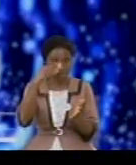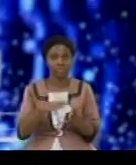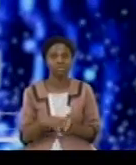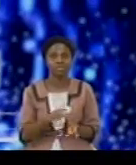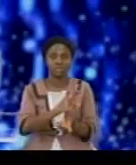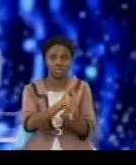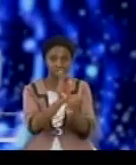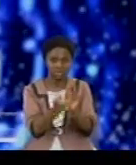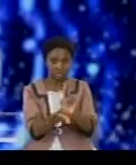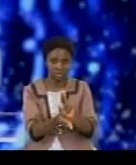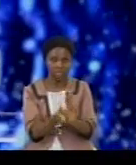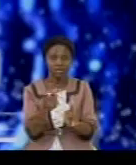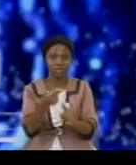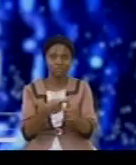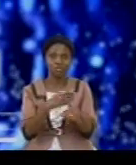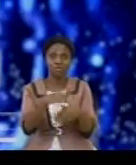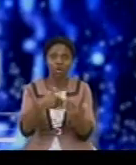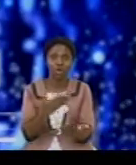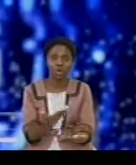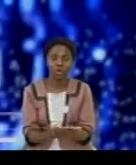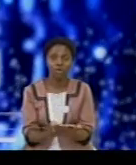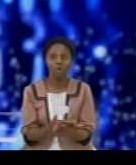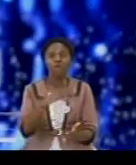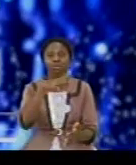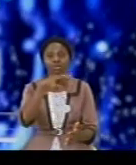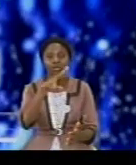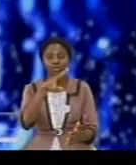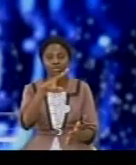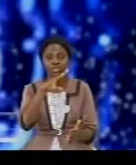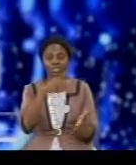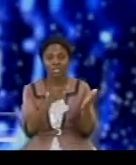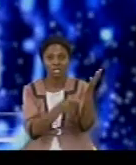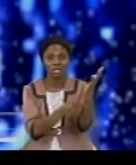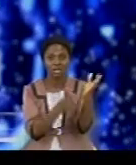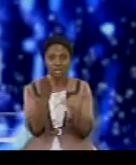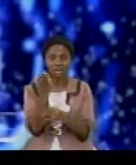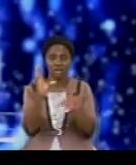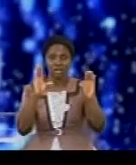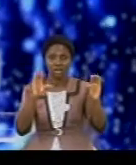repentance from all corrupting carnal characteristics.